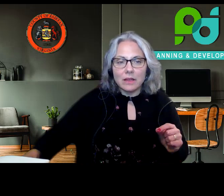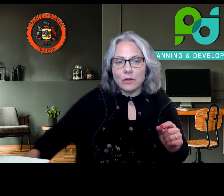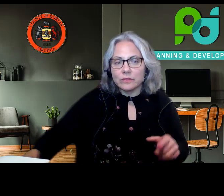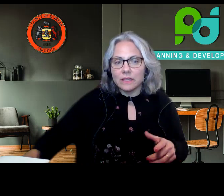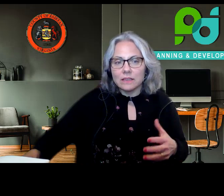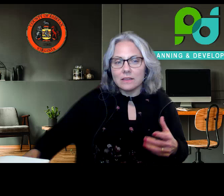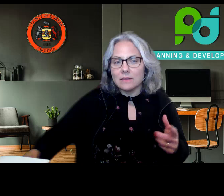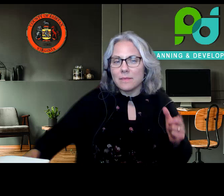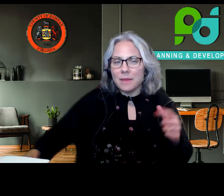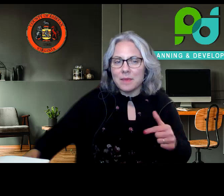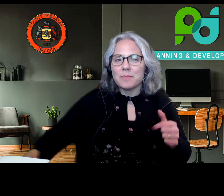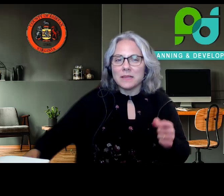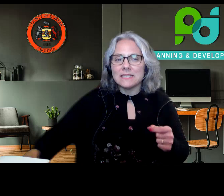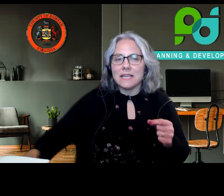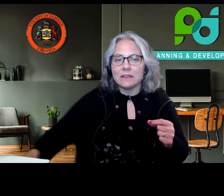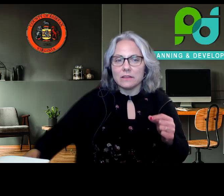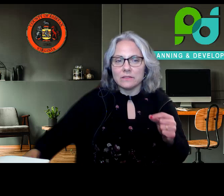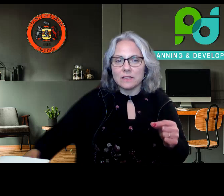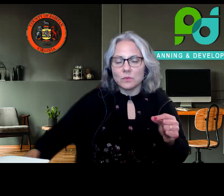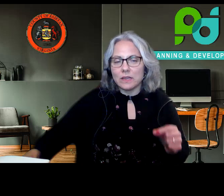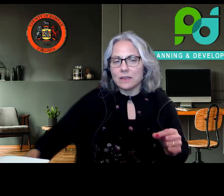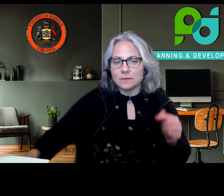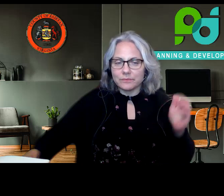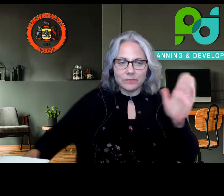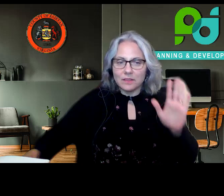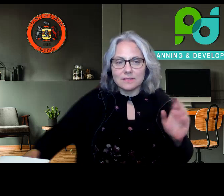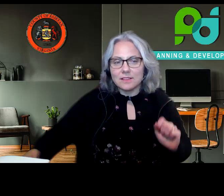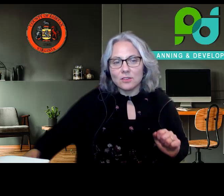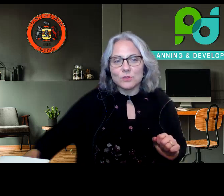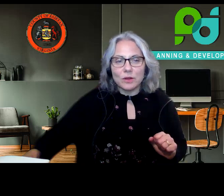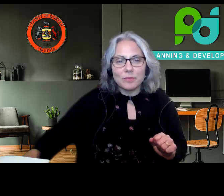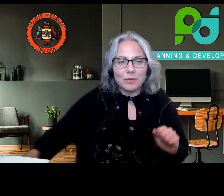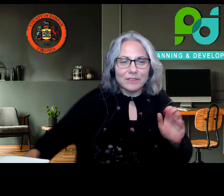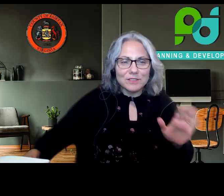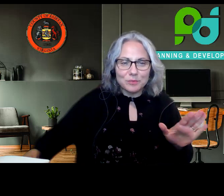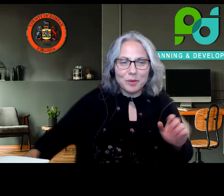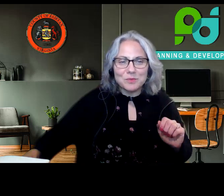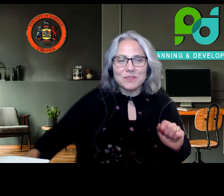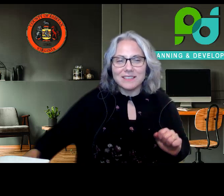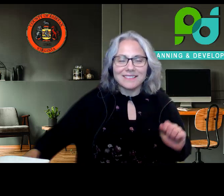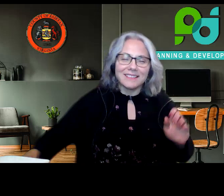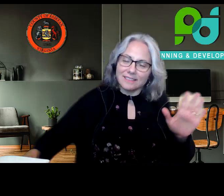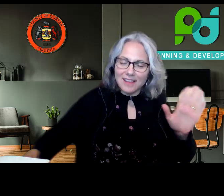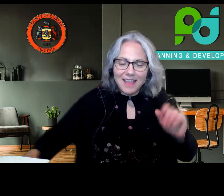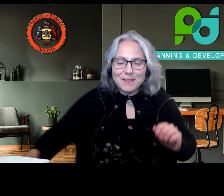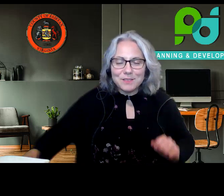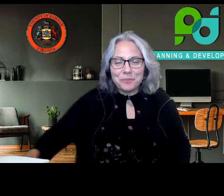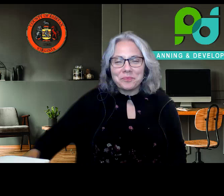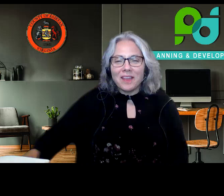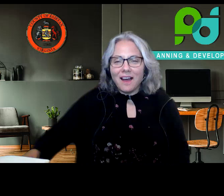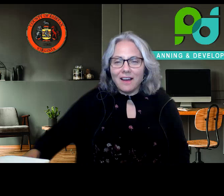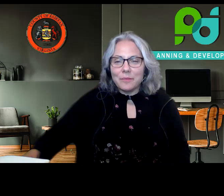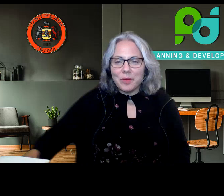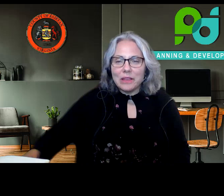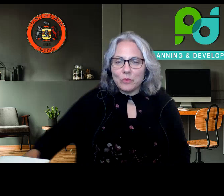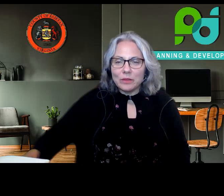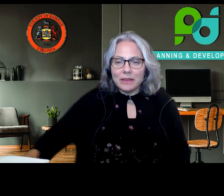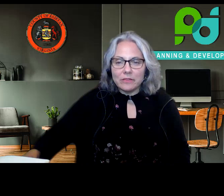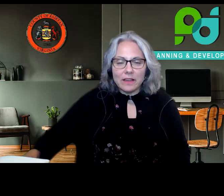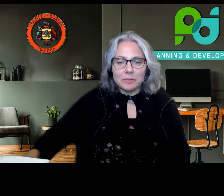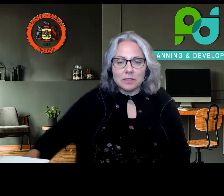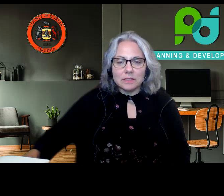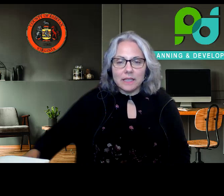but I hopefully maybe Monday of next week, because it's a long story, but we have to post it, and so. But